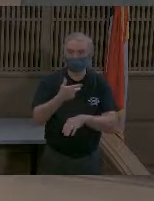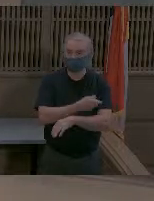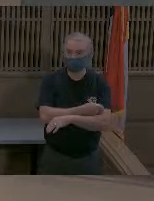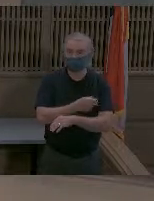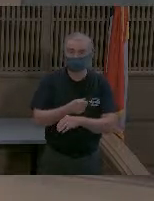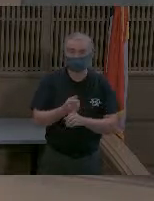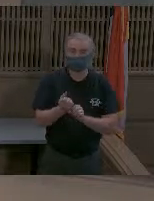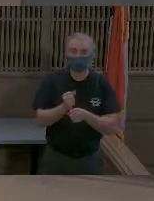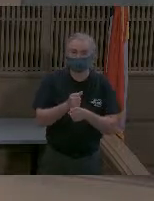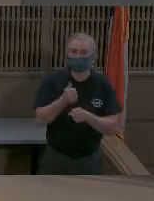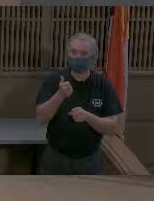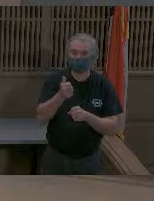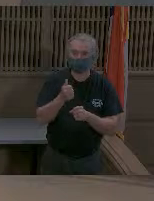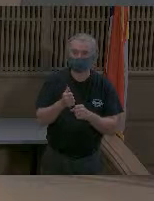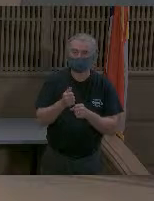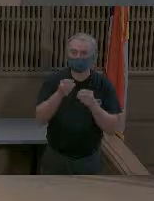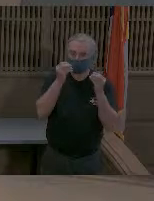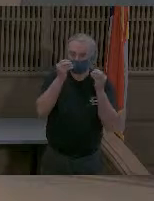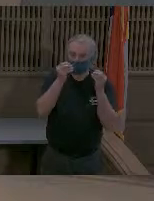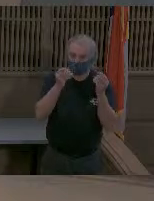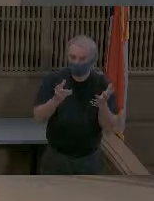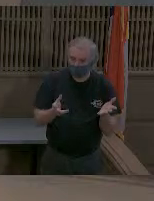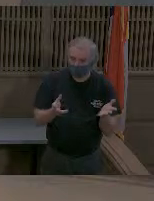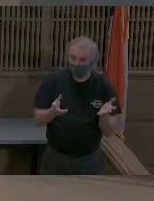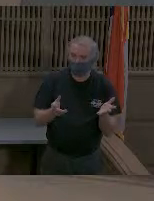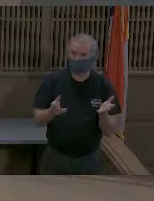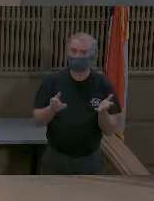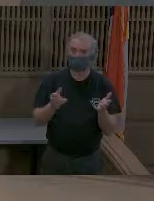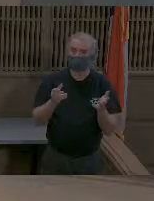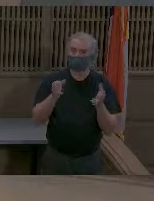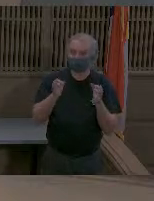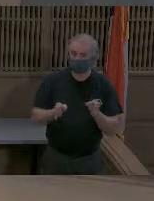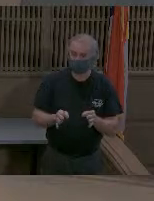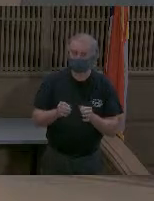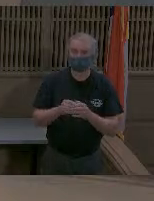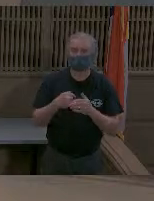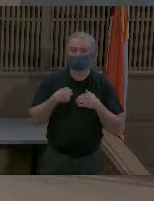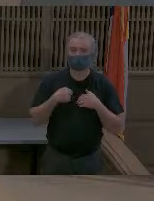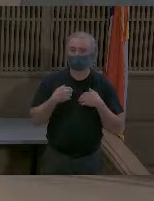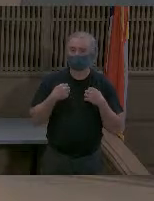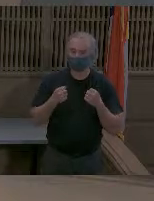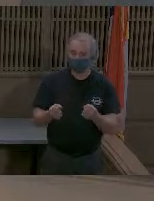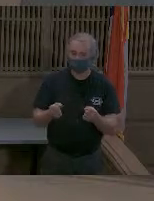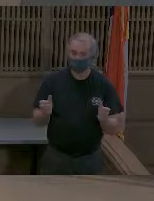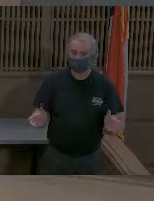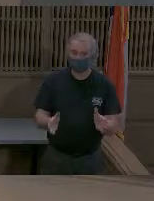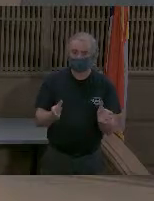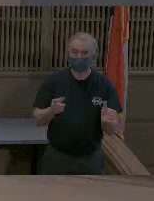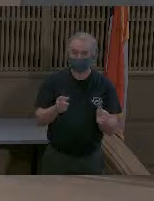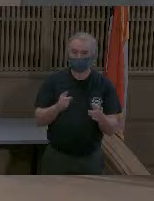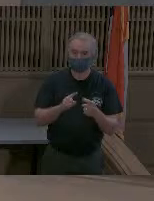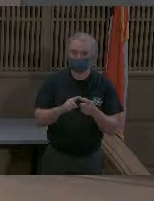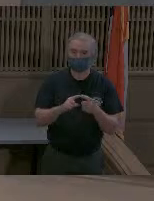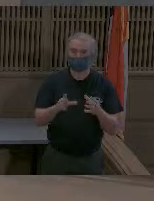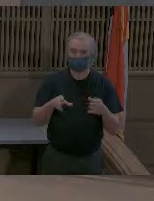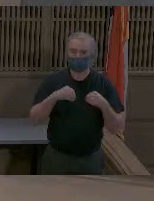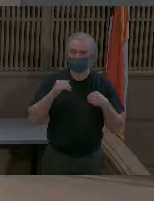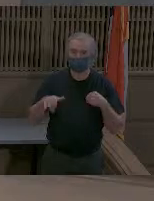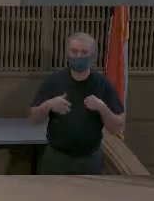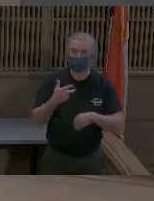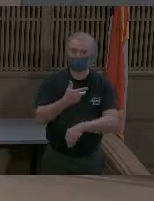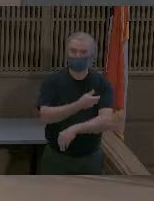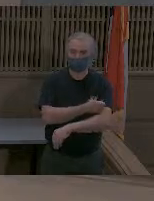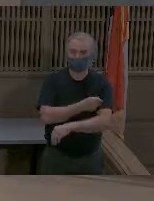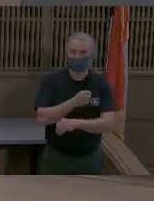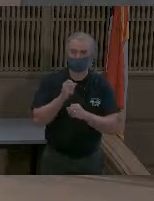you can make an intelligent decision. But I want to say it again, I strongly encourage you to get the vaccine. Thank